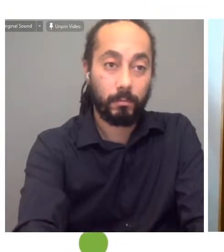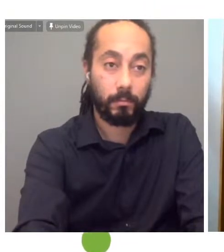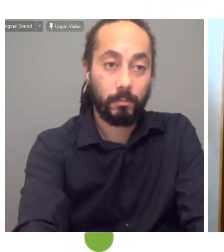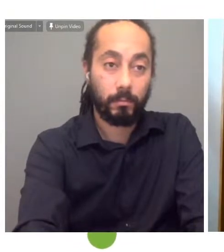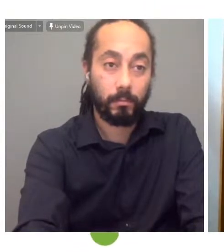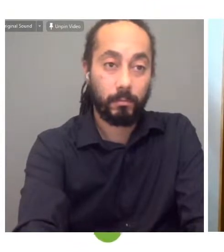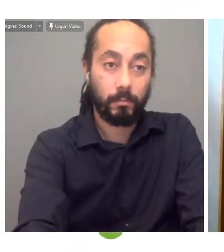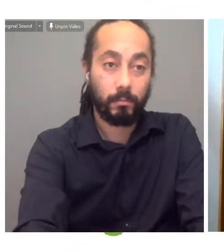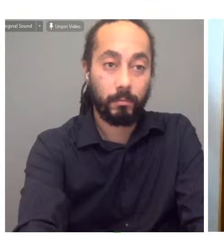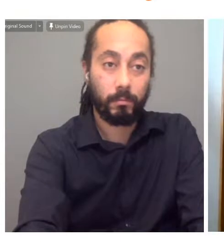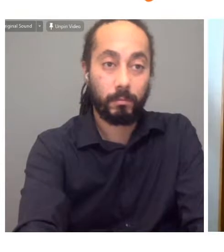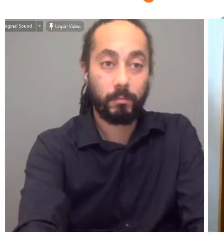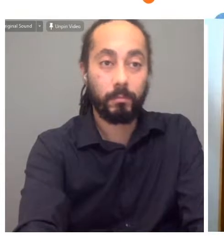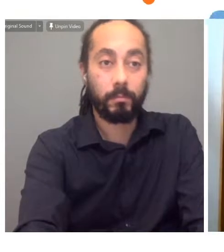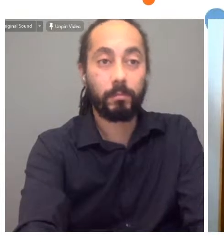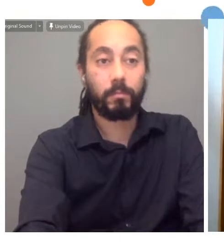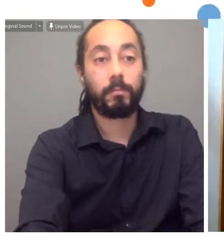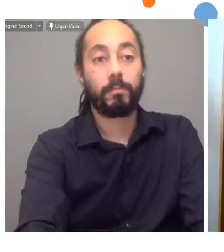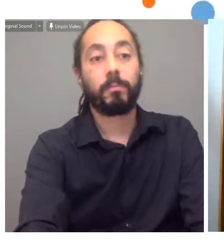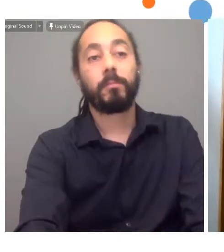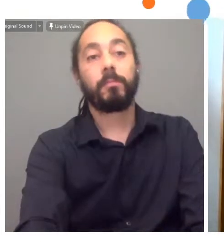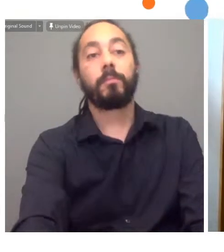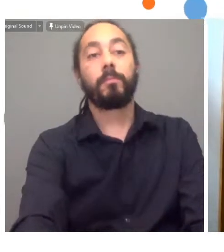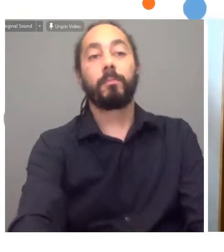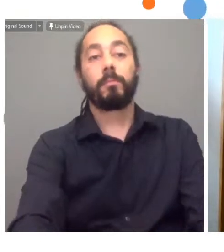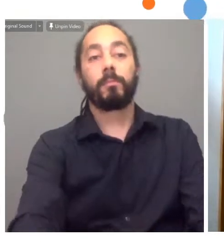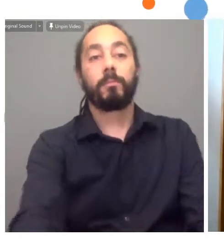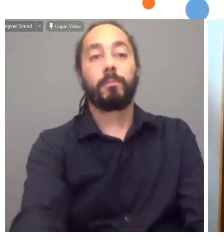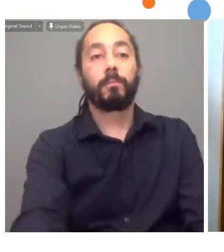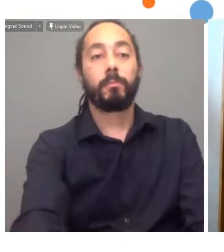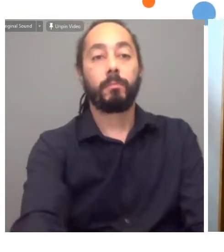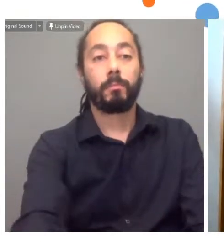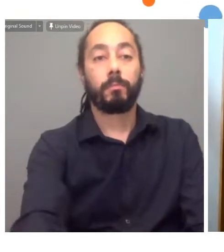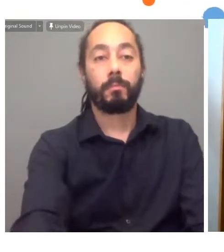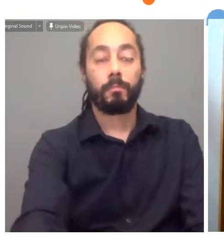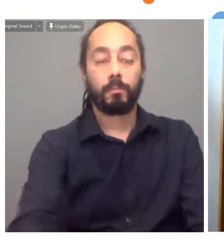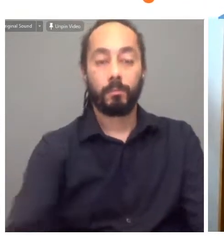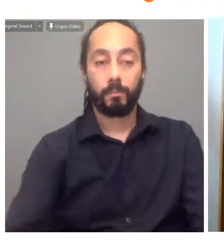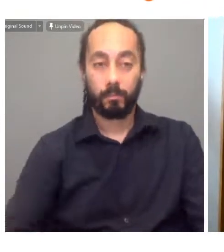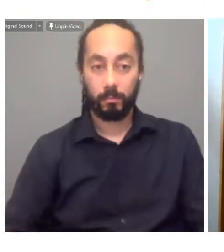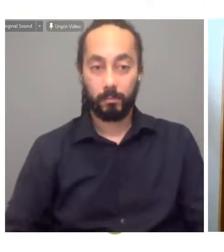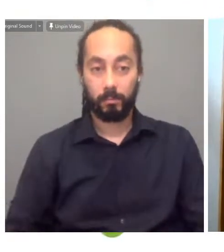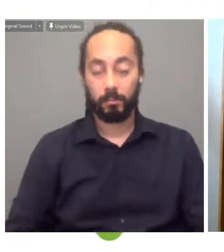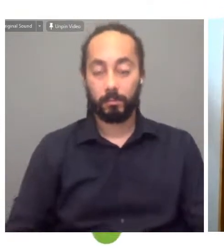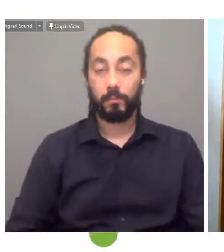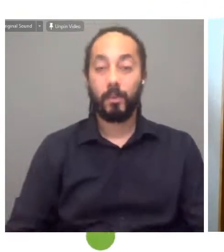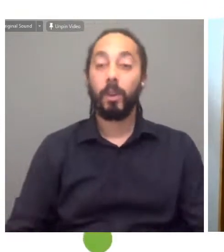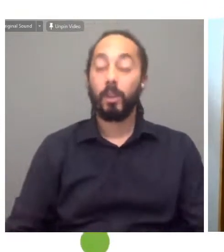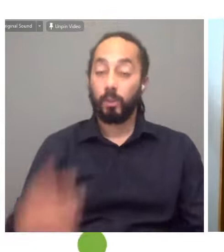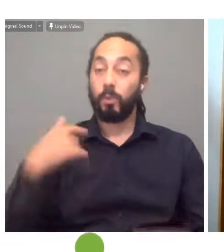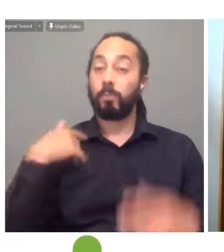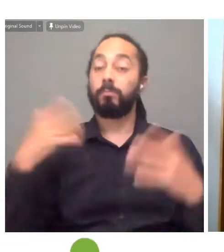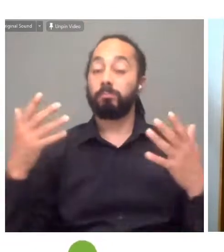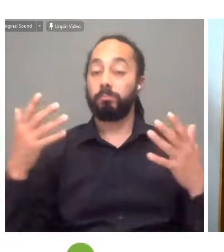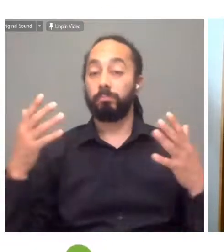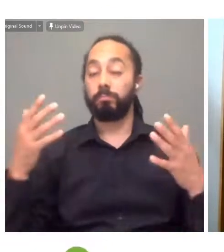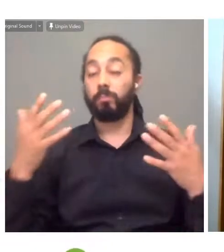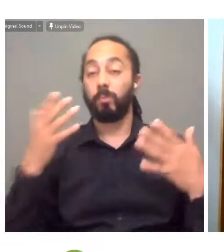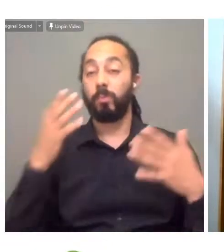that we have supported the sector through that first phase of the pandemic, and we will continue.